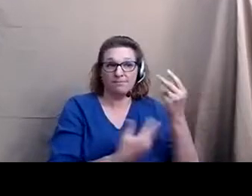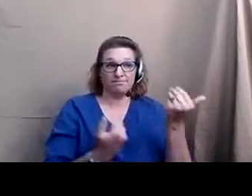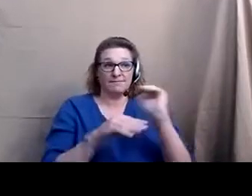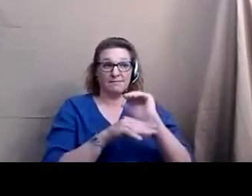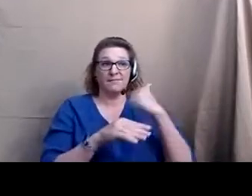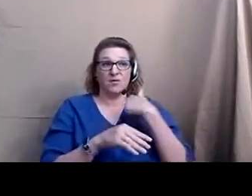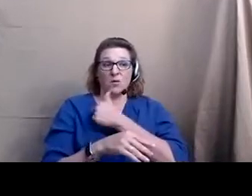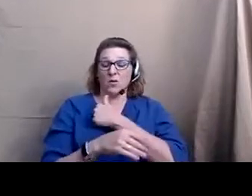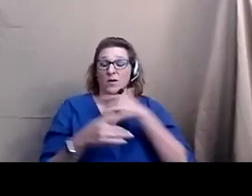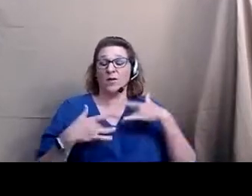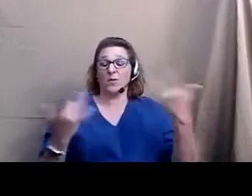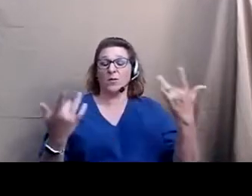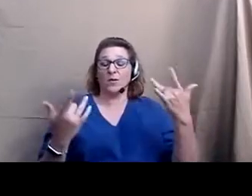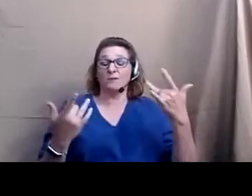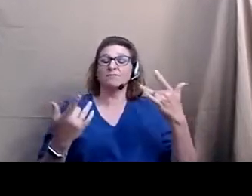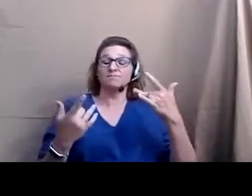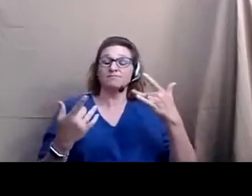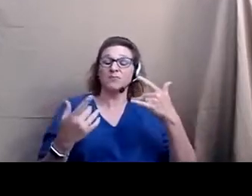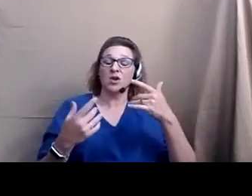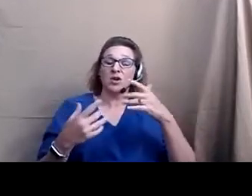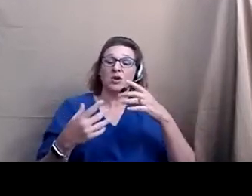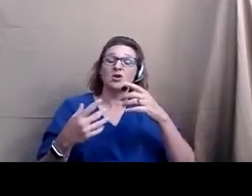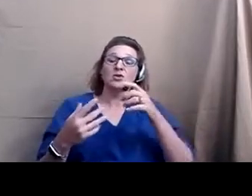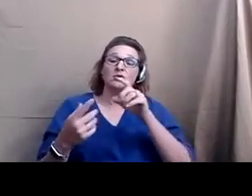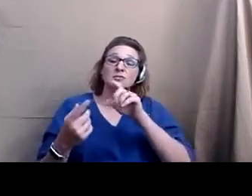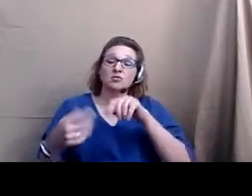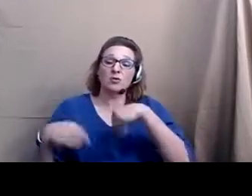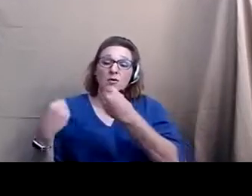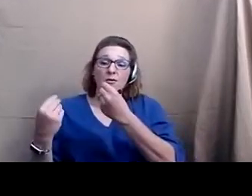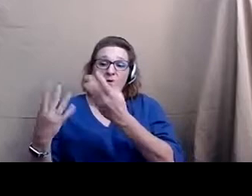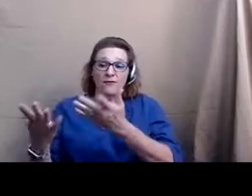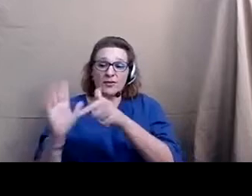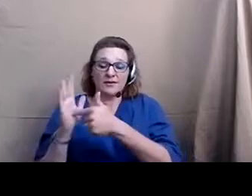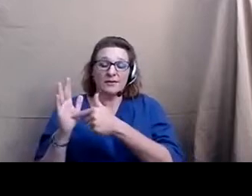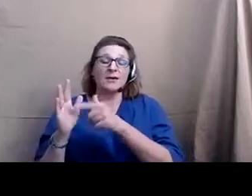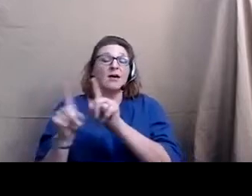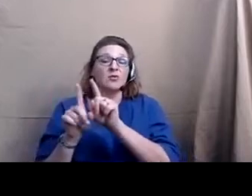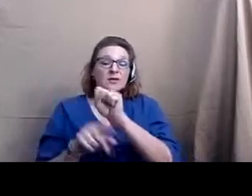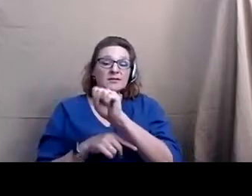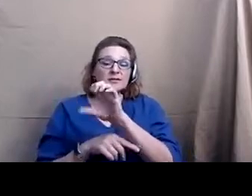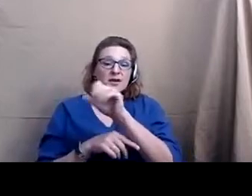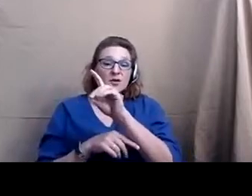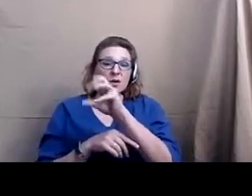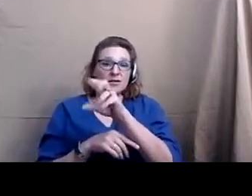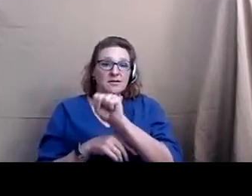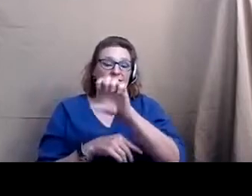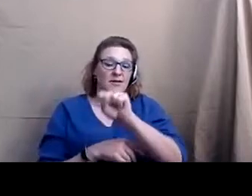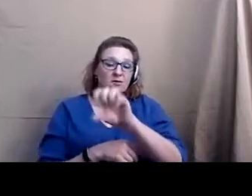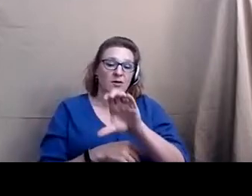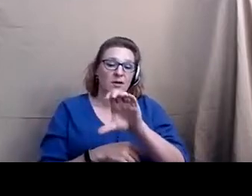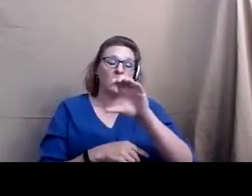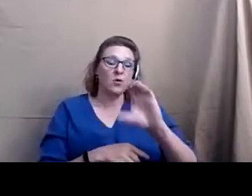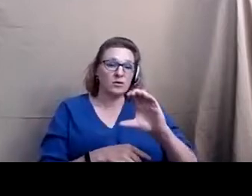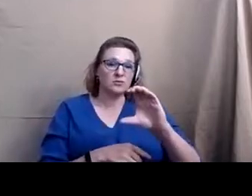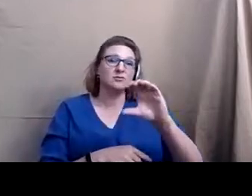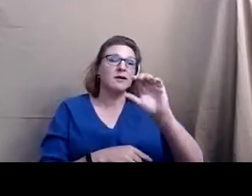to, along with our co-sponsor, SCCADVASA, which stands for South Carolina Coalition Against Domestic Violence and Sexual